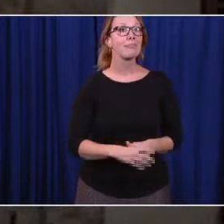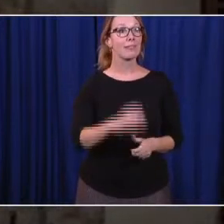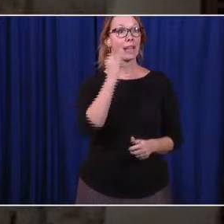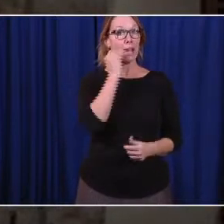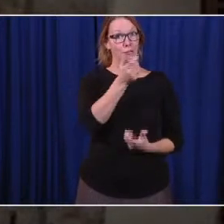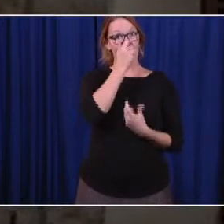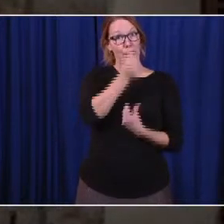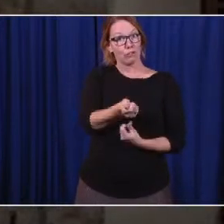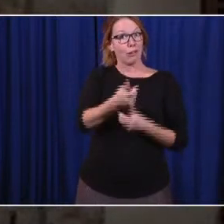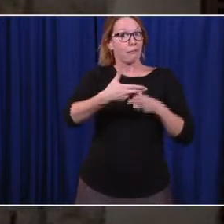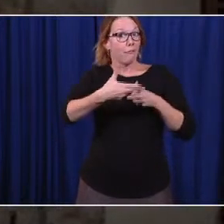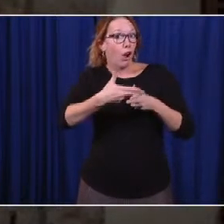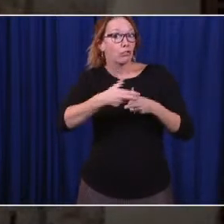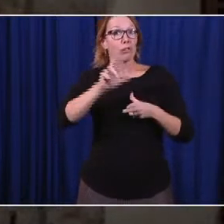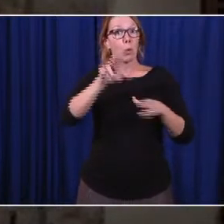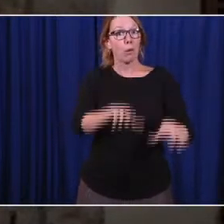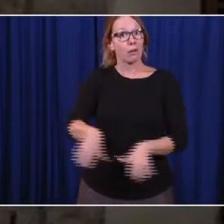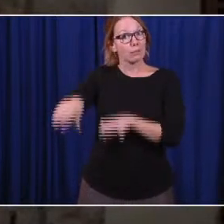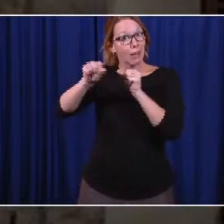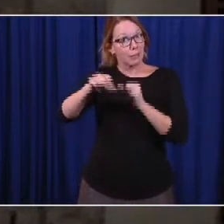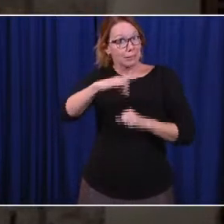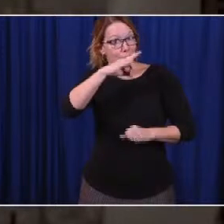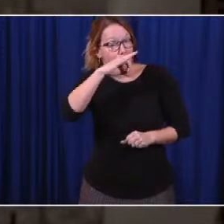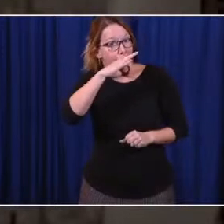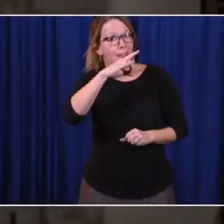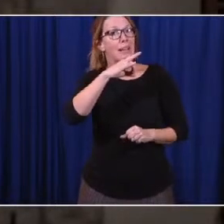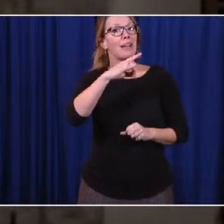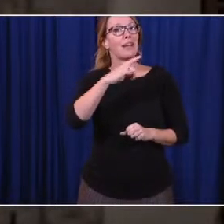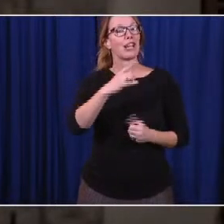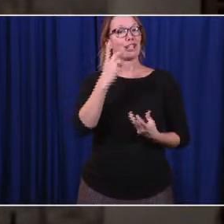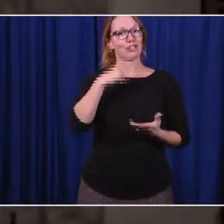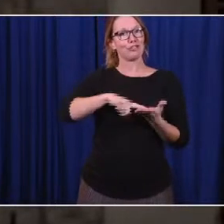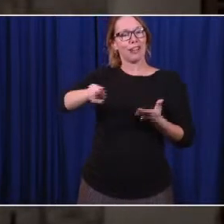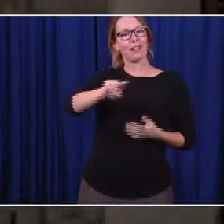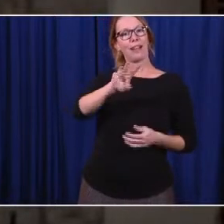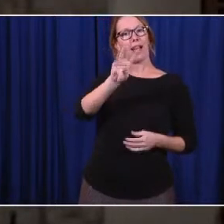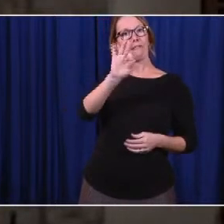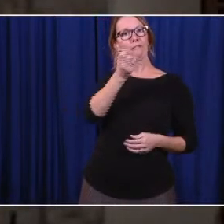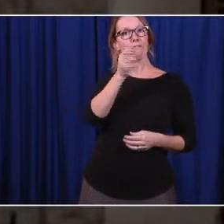in fostering or adopting a child, please visit